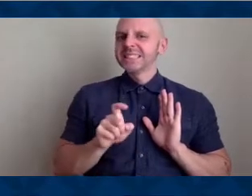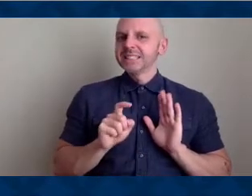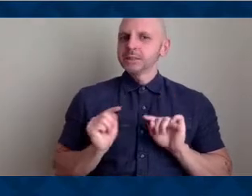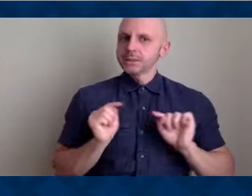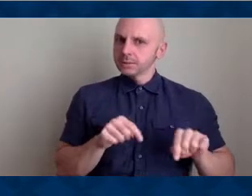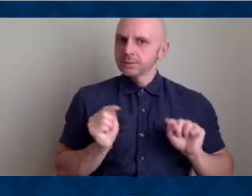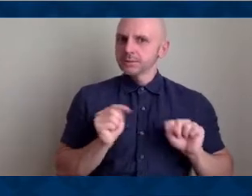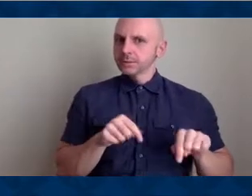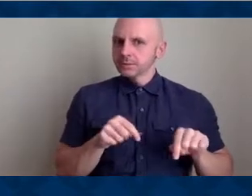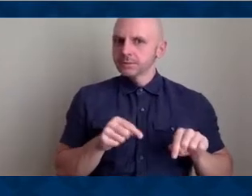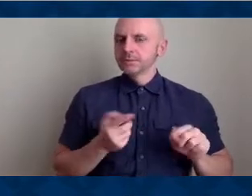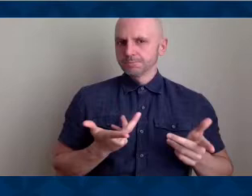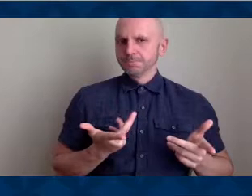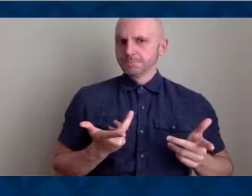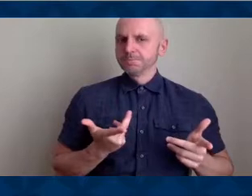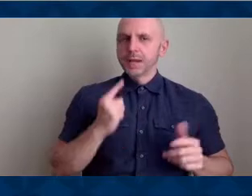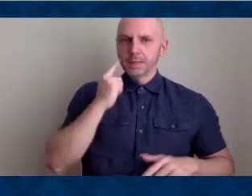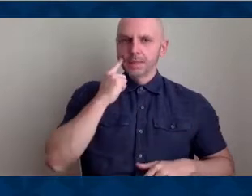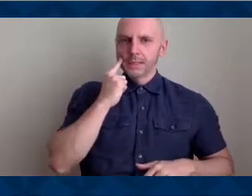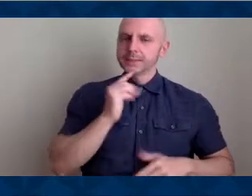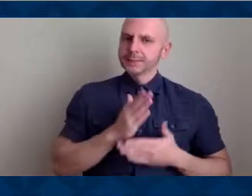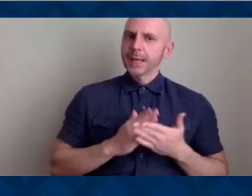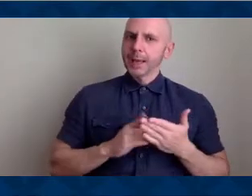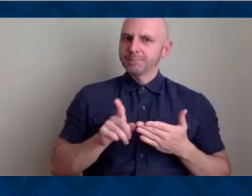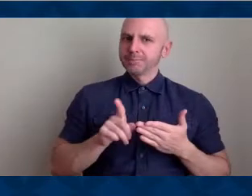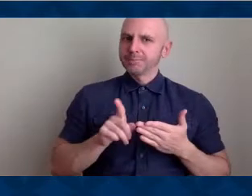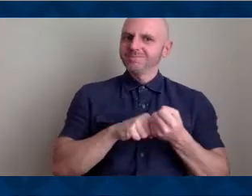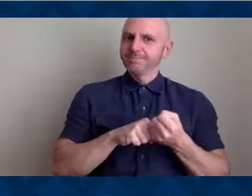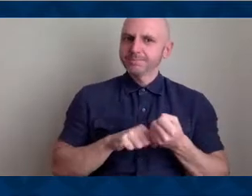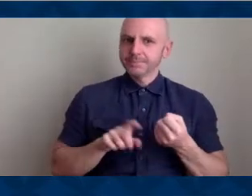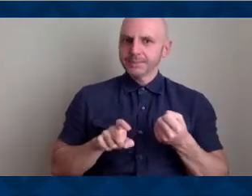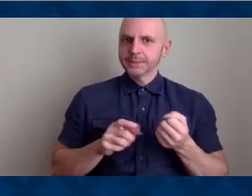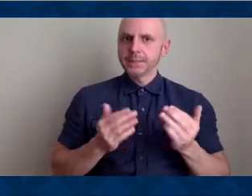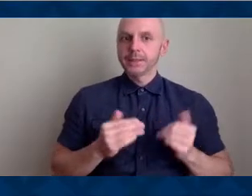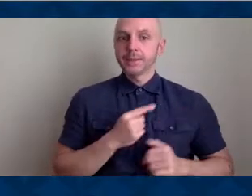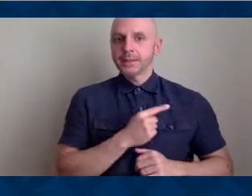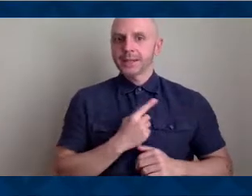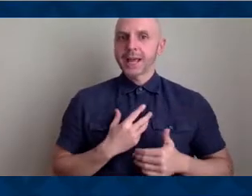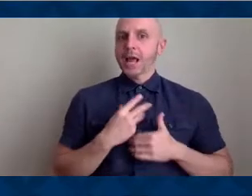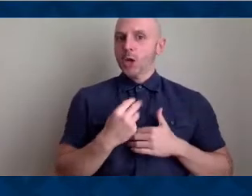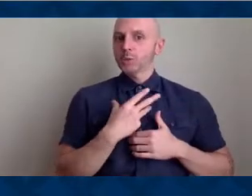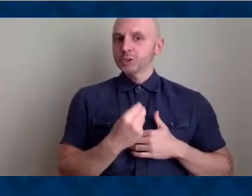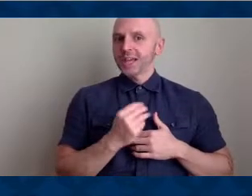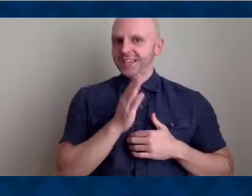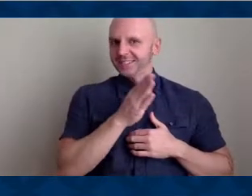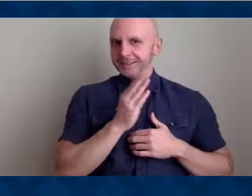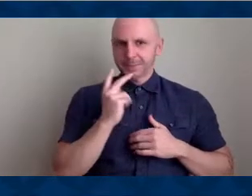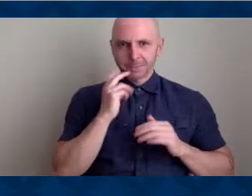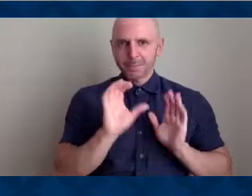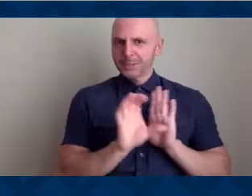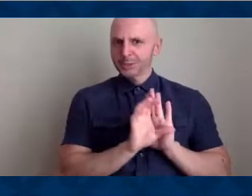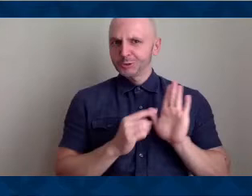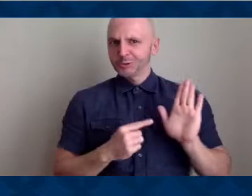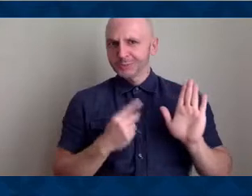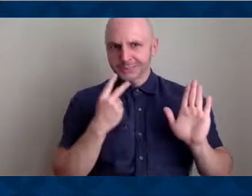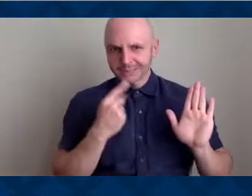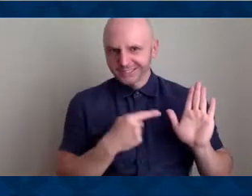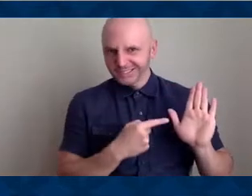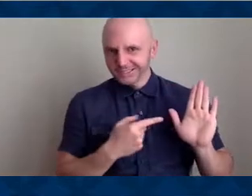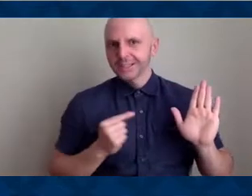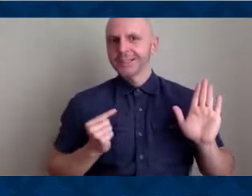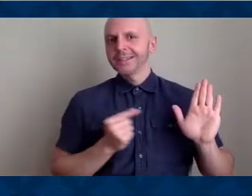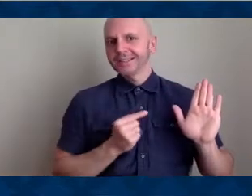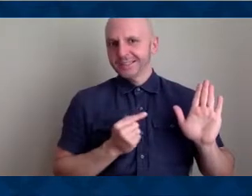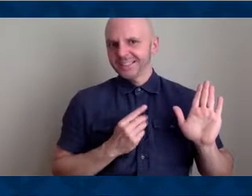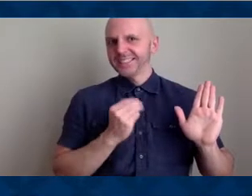weather holds, we can go outside, and that's Carla McGrath, the director of our legal clinics, and one of the